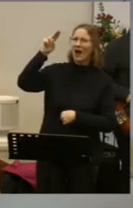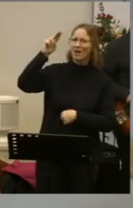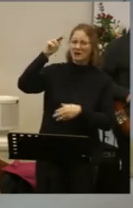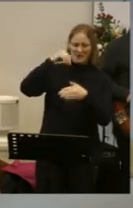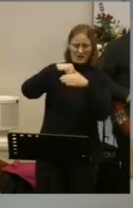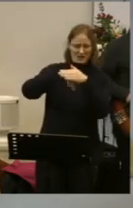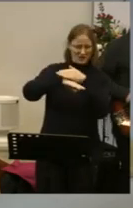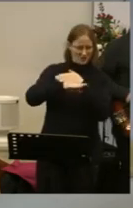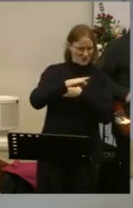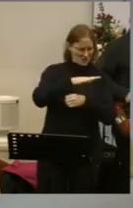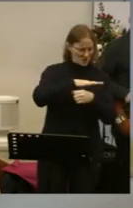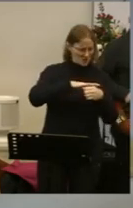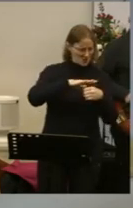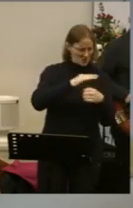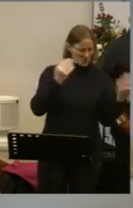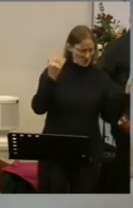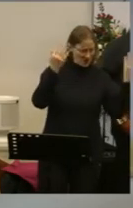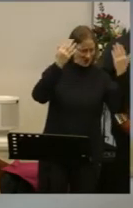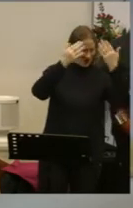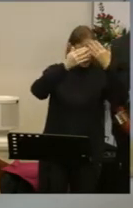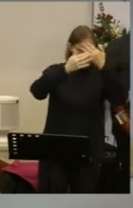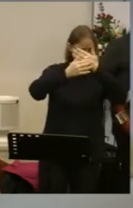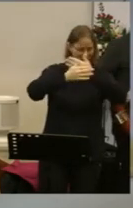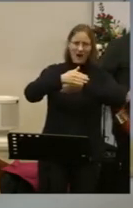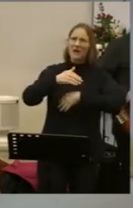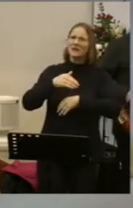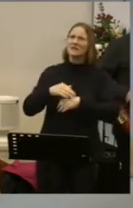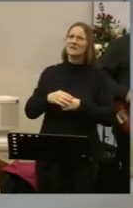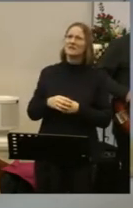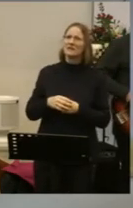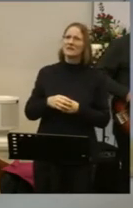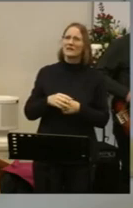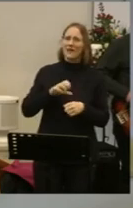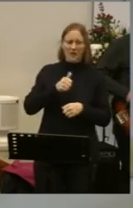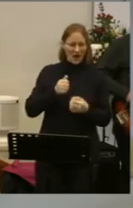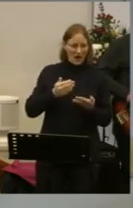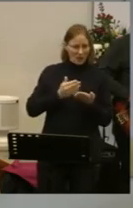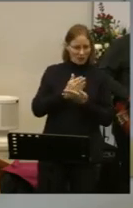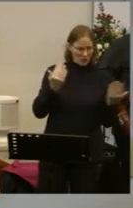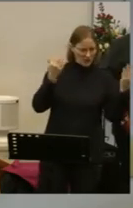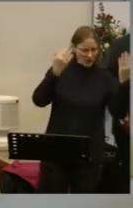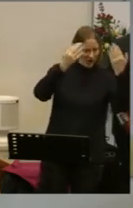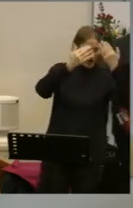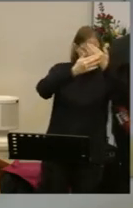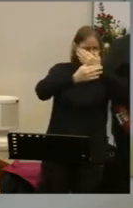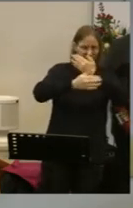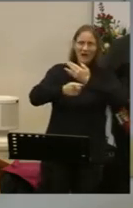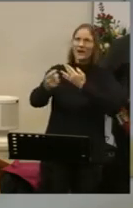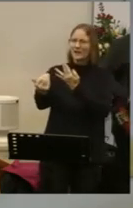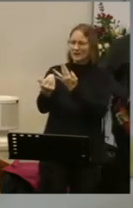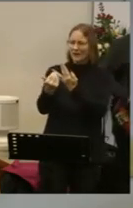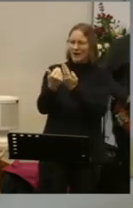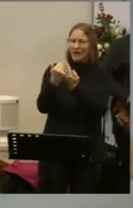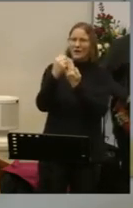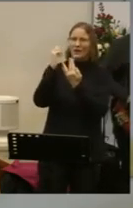name into the night. And through the darkness,